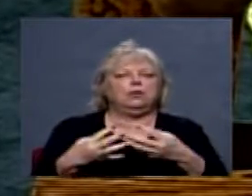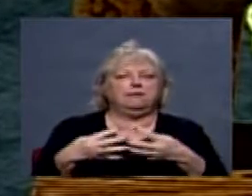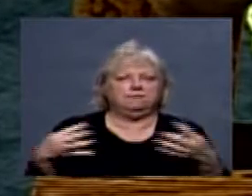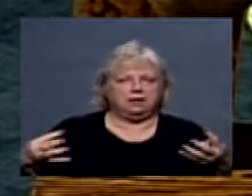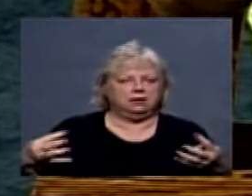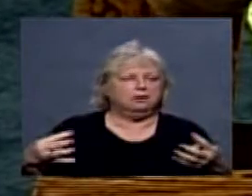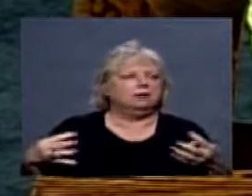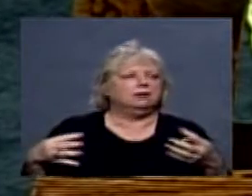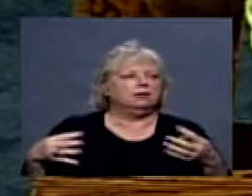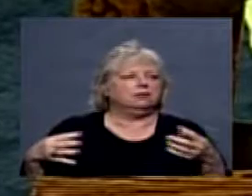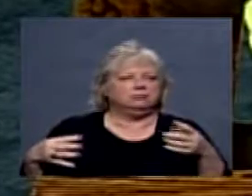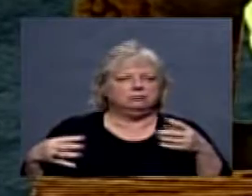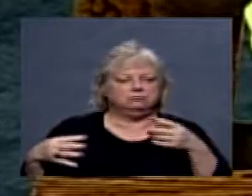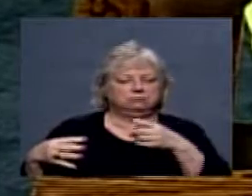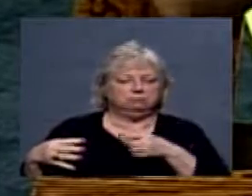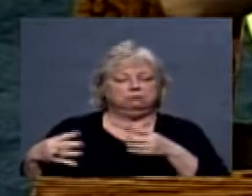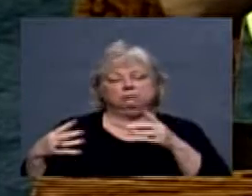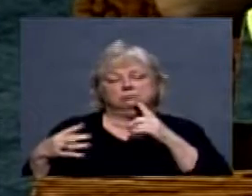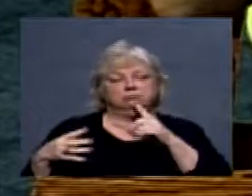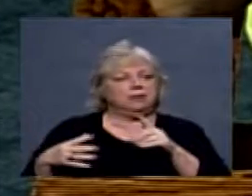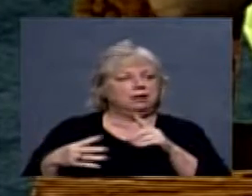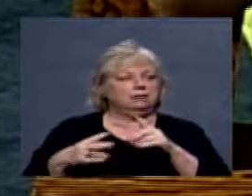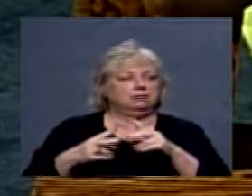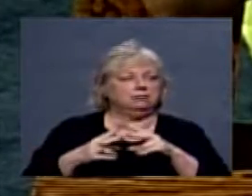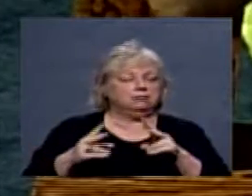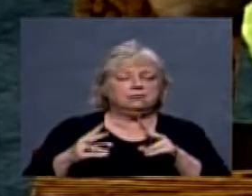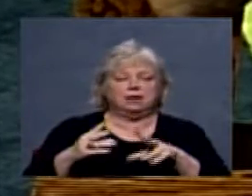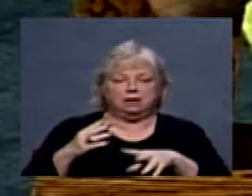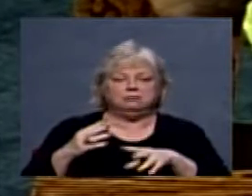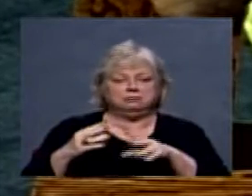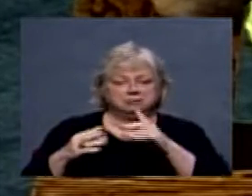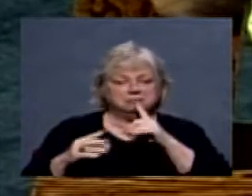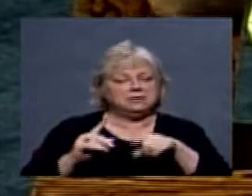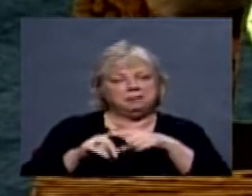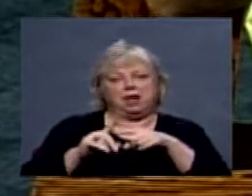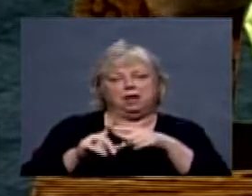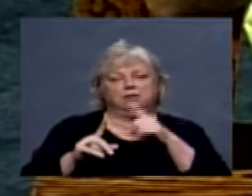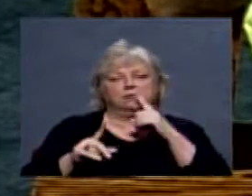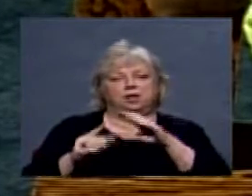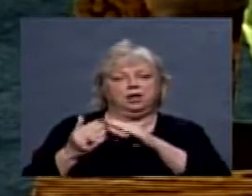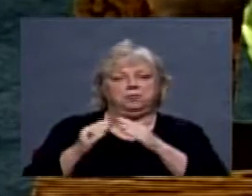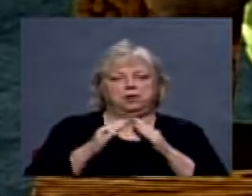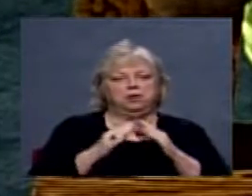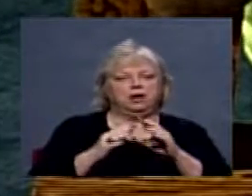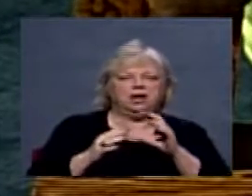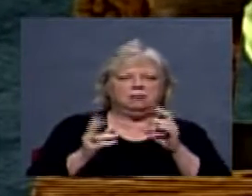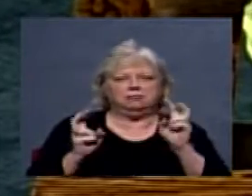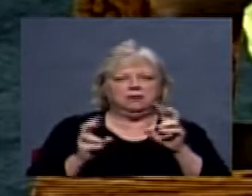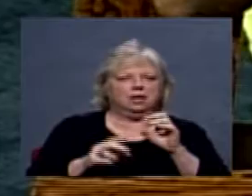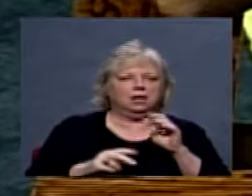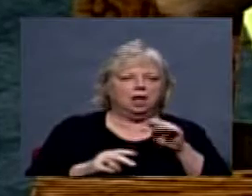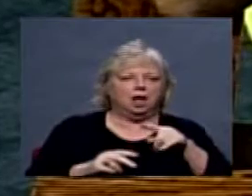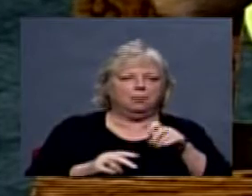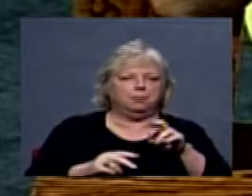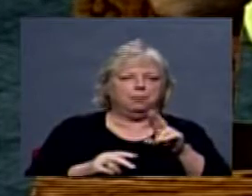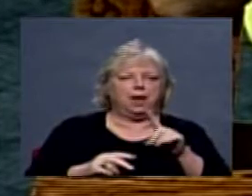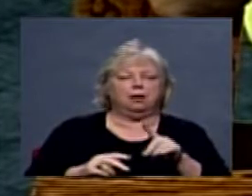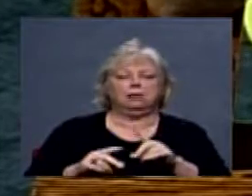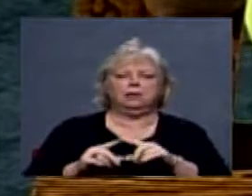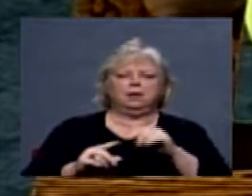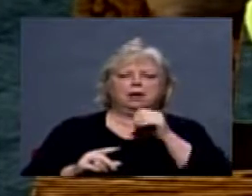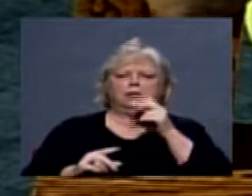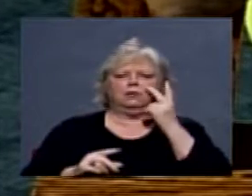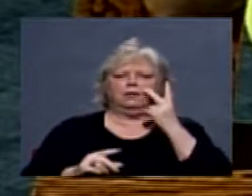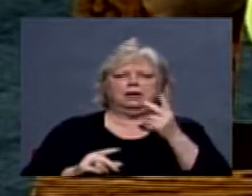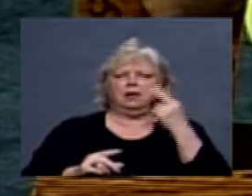They have been a great asset to the community and stuff, but do not see a reason for a